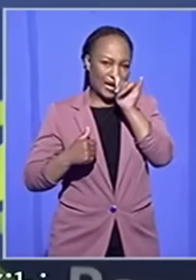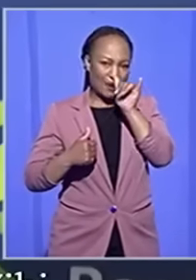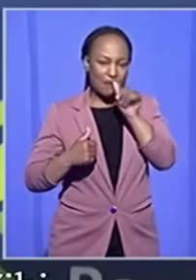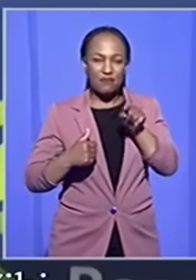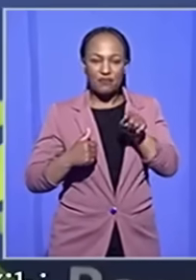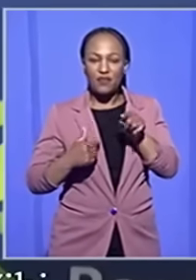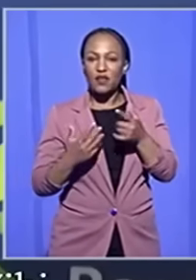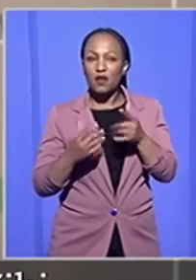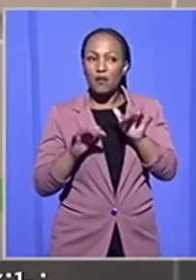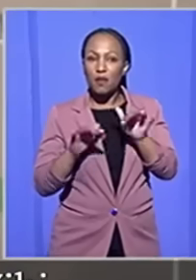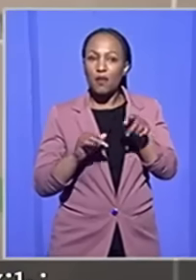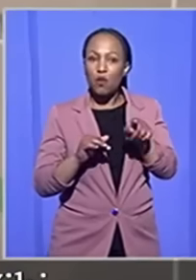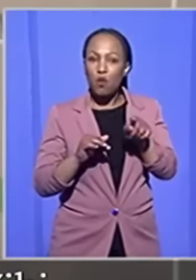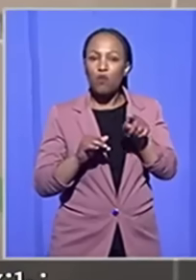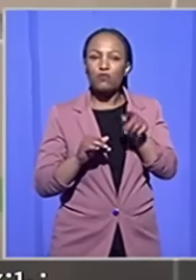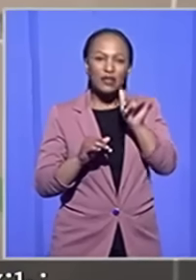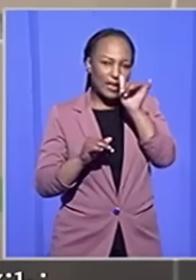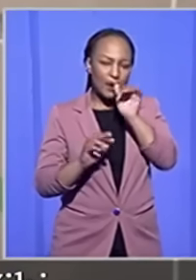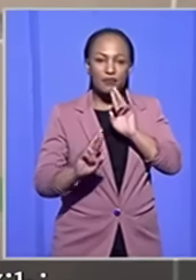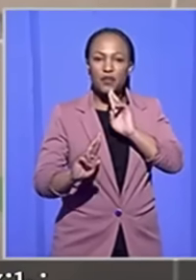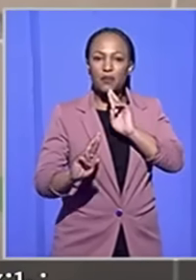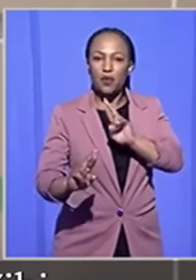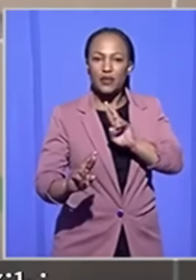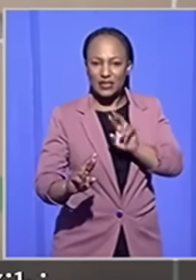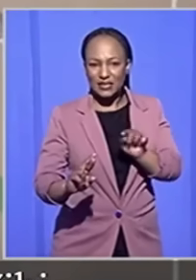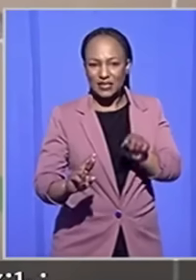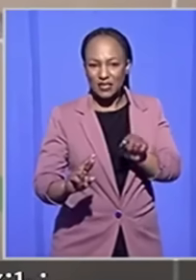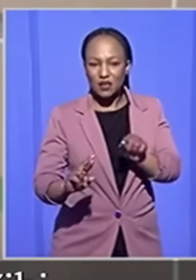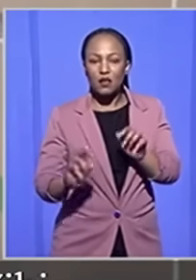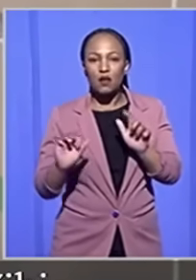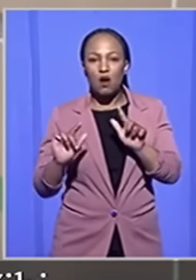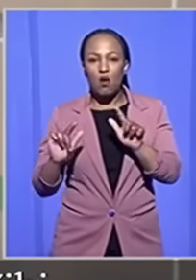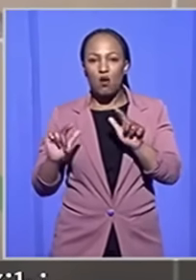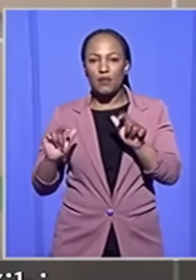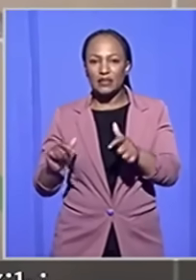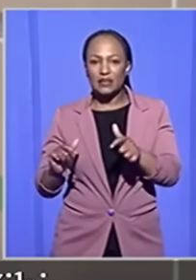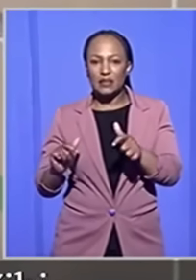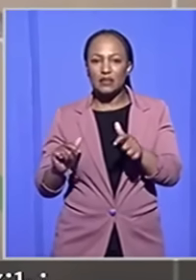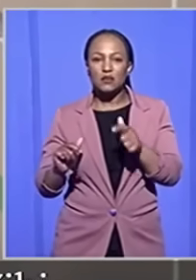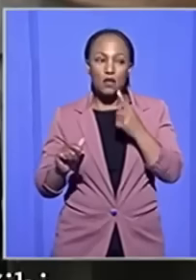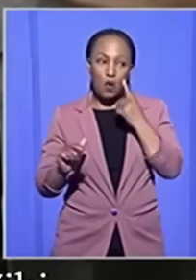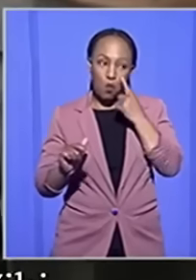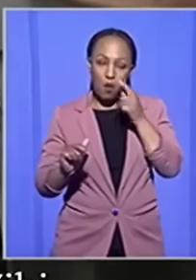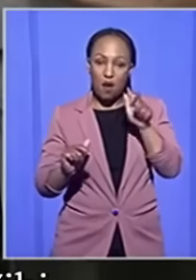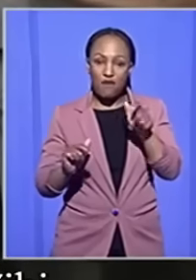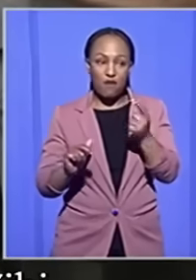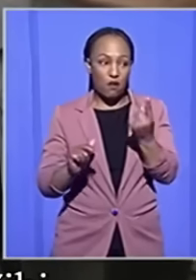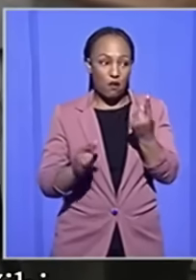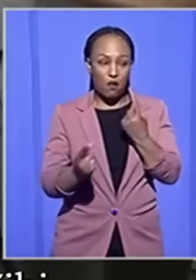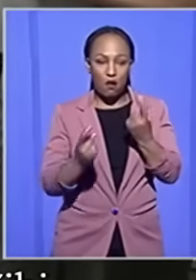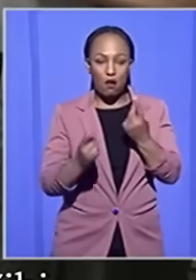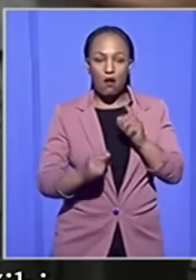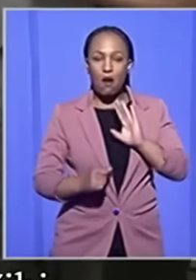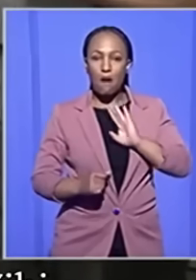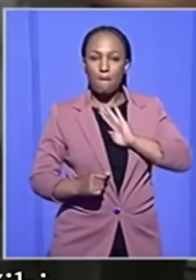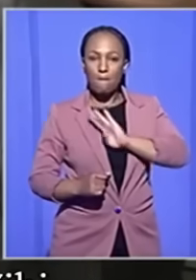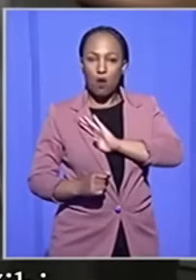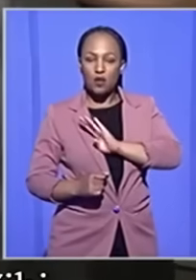tsa bao ba begang bonweenwee. Komiti ya dipaki tse di tlileng go bidiwa di akaretsa ditokololo tsa boto ya